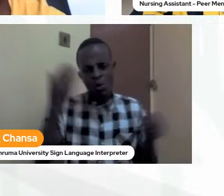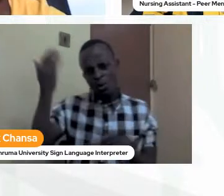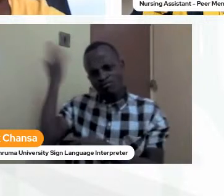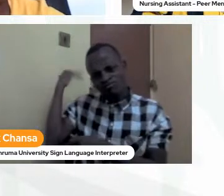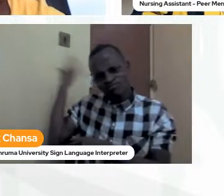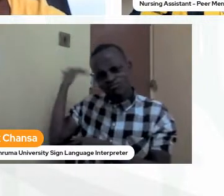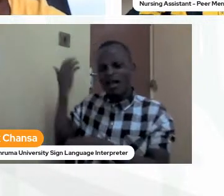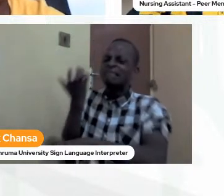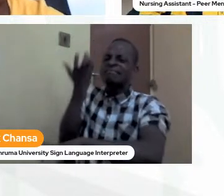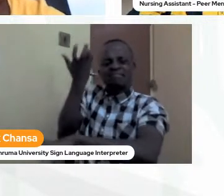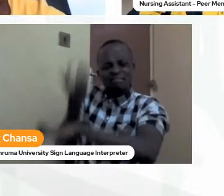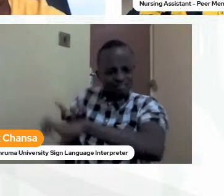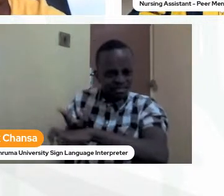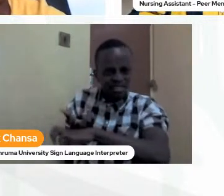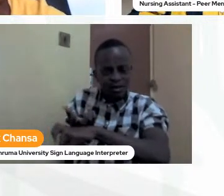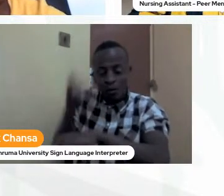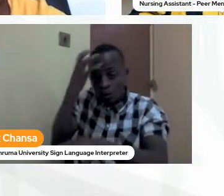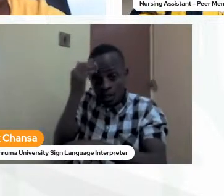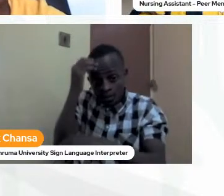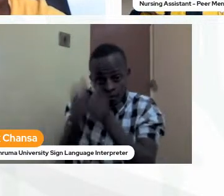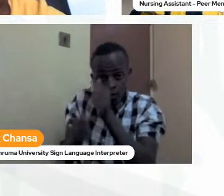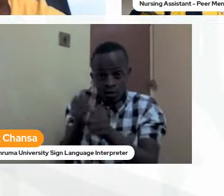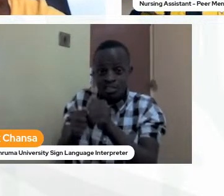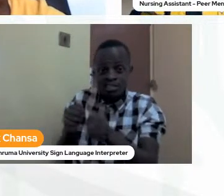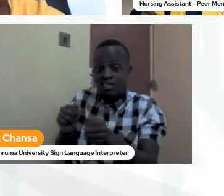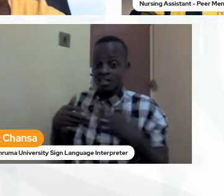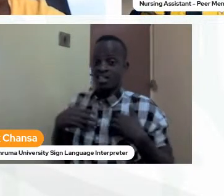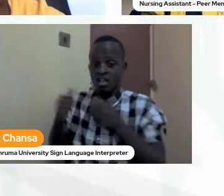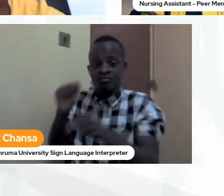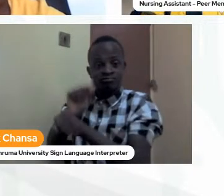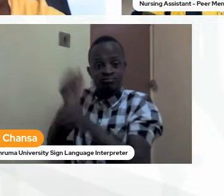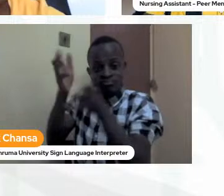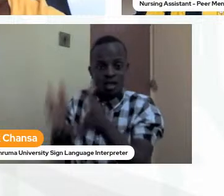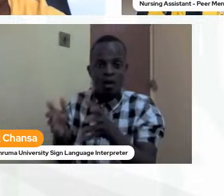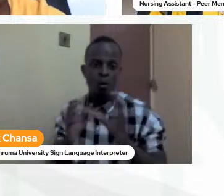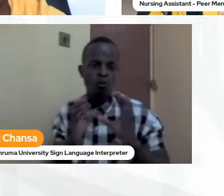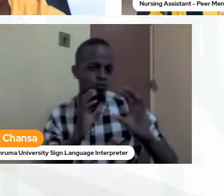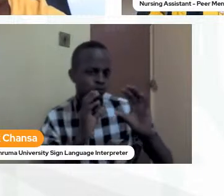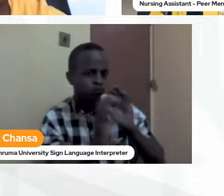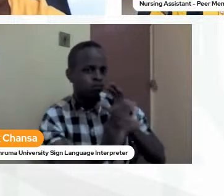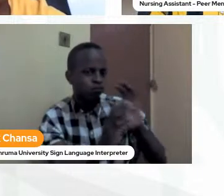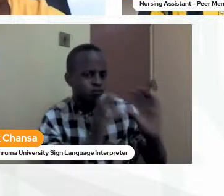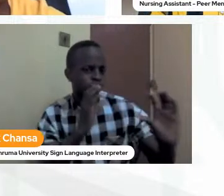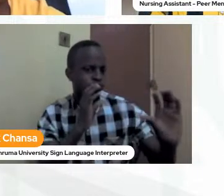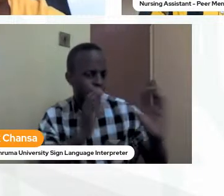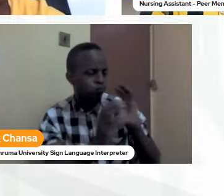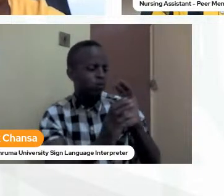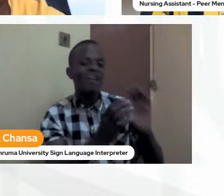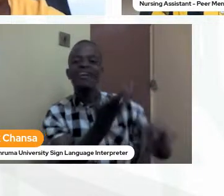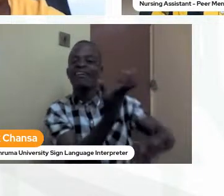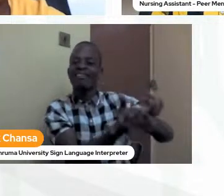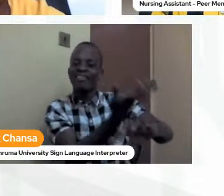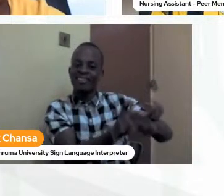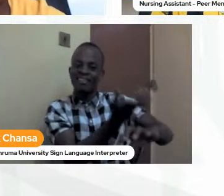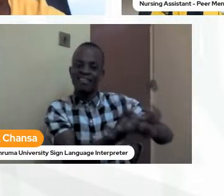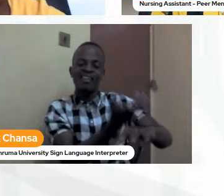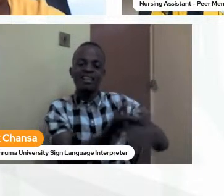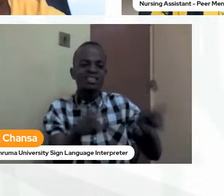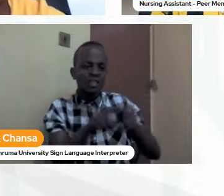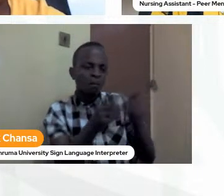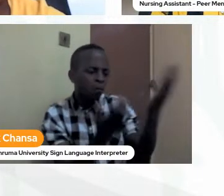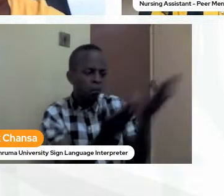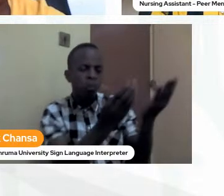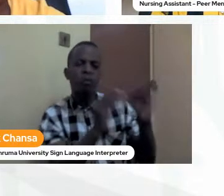before, because healthcare workers had challenges in discussing or just providing services to